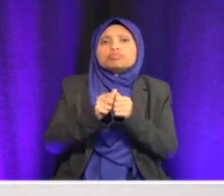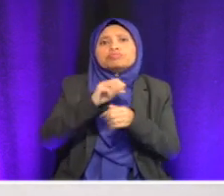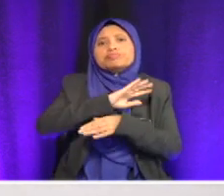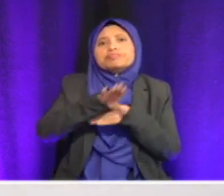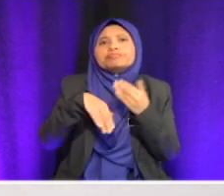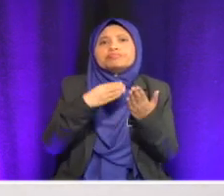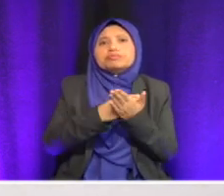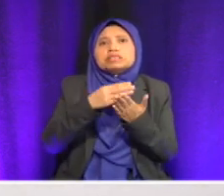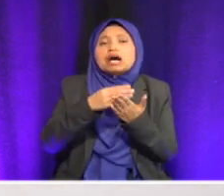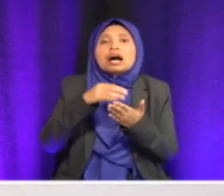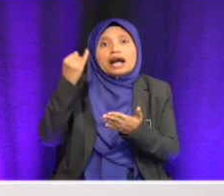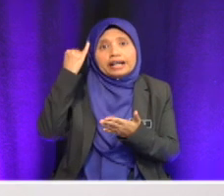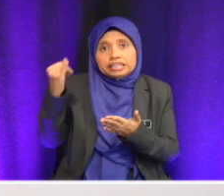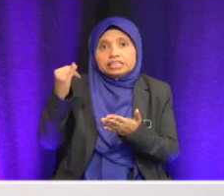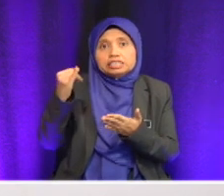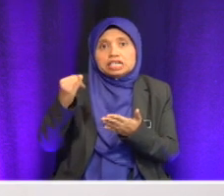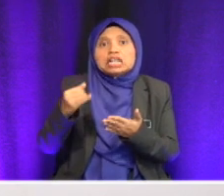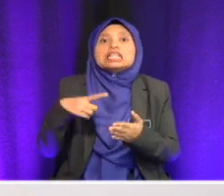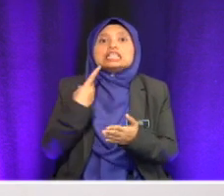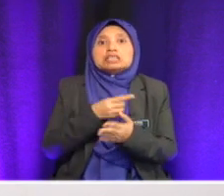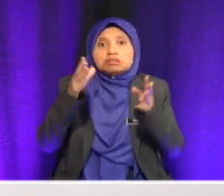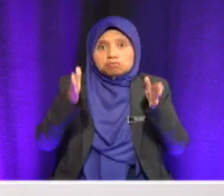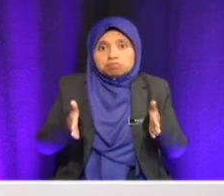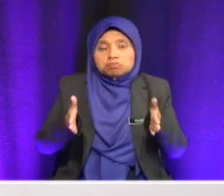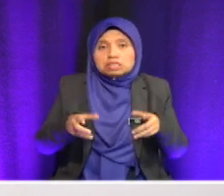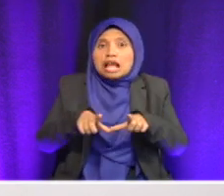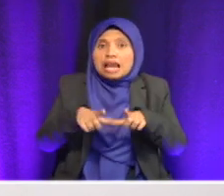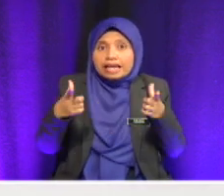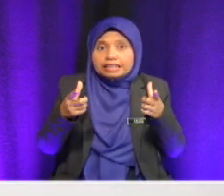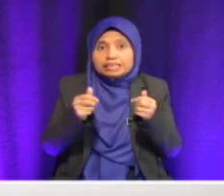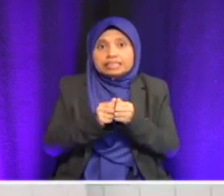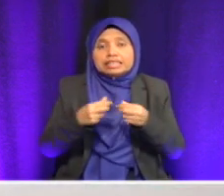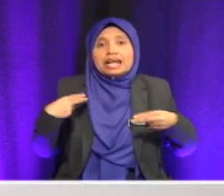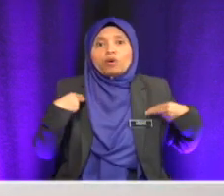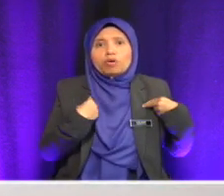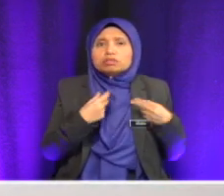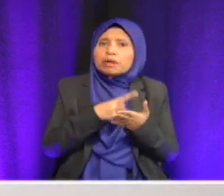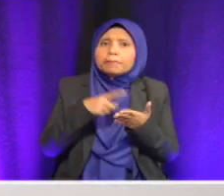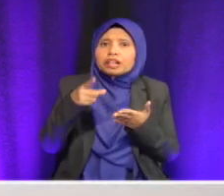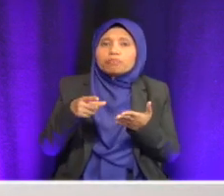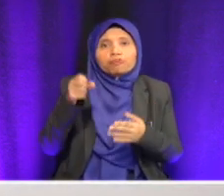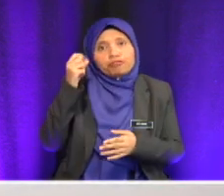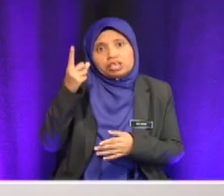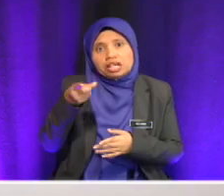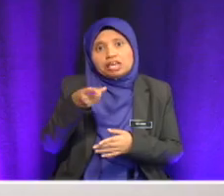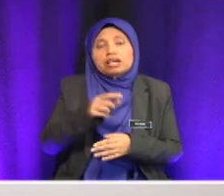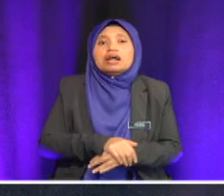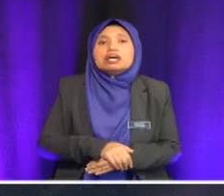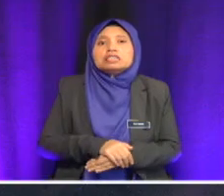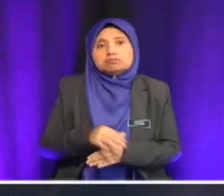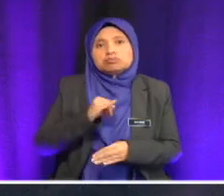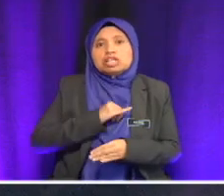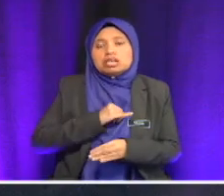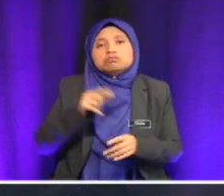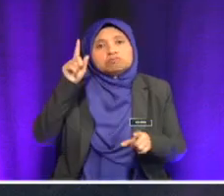that make human different from animals, and that's what make us unique. So what do you think, Chris? I 100% agree with all our